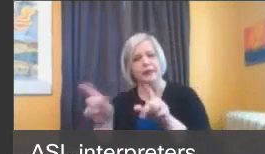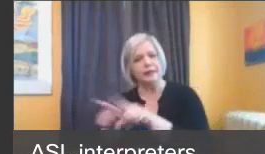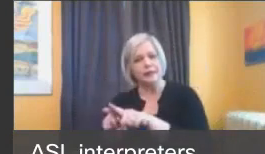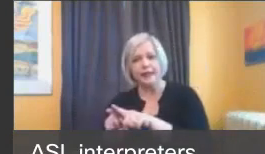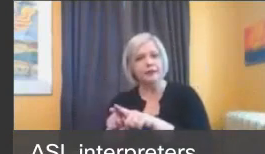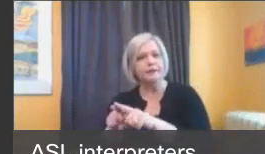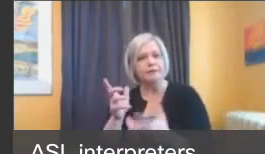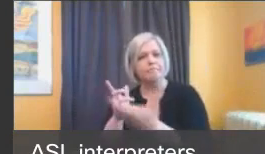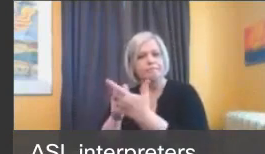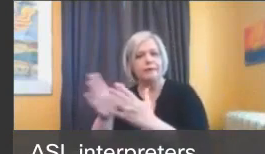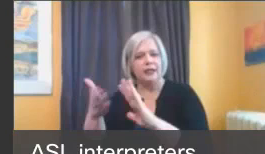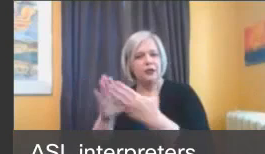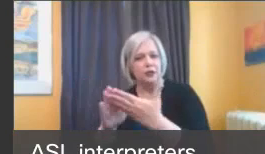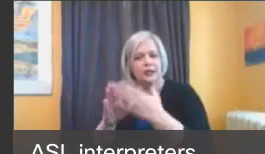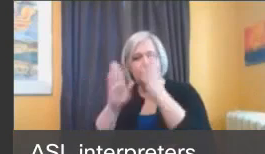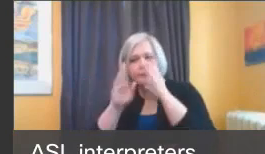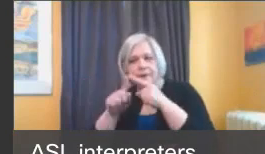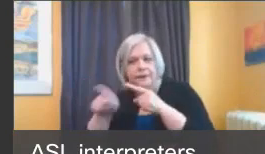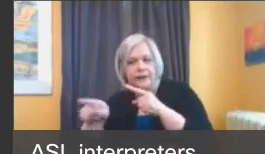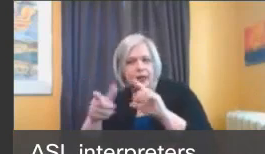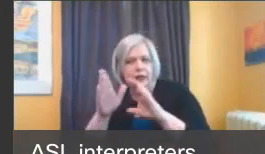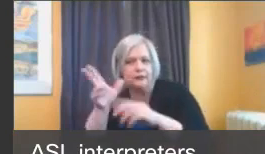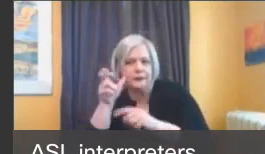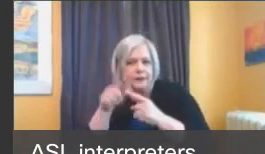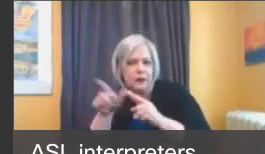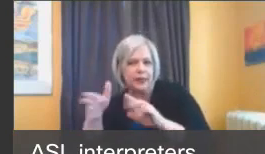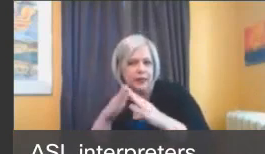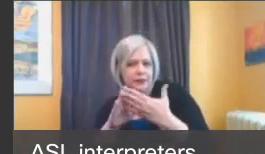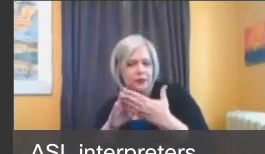and pay the same attention to their communities as I pay to mine.